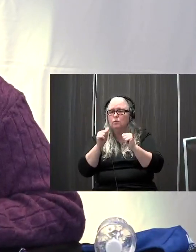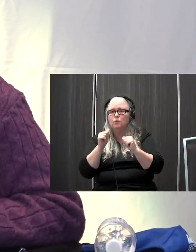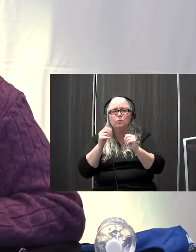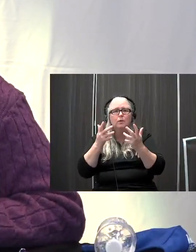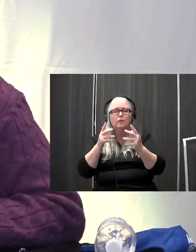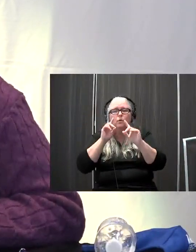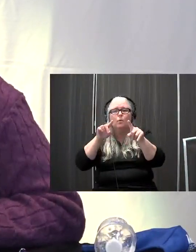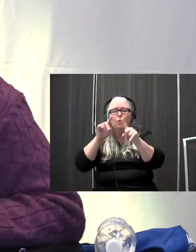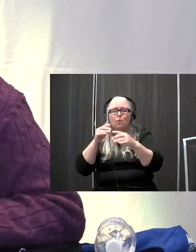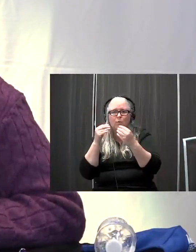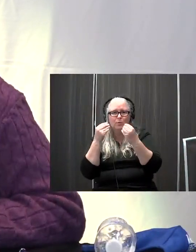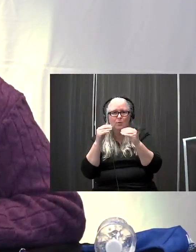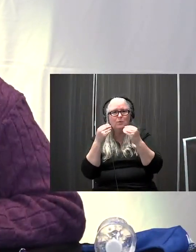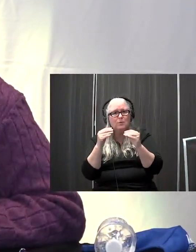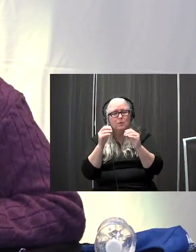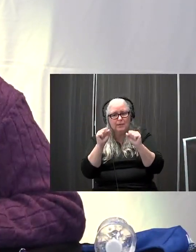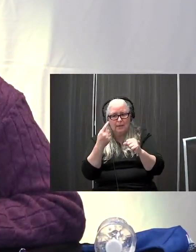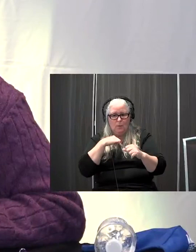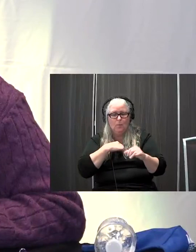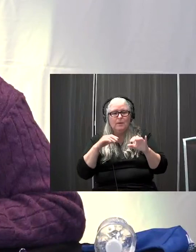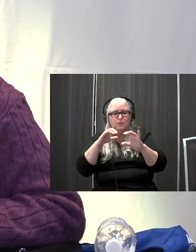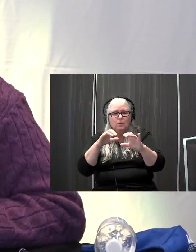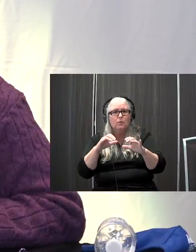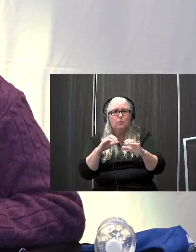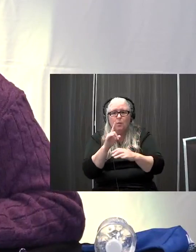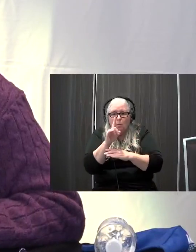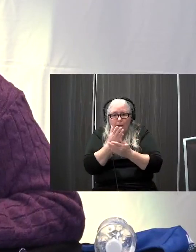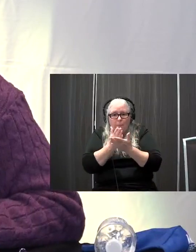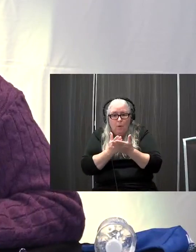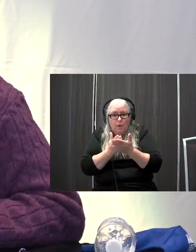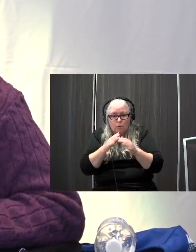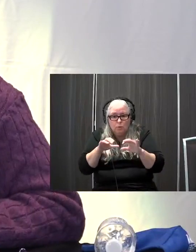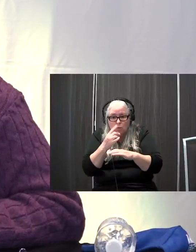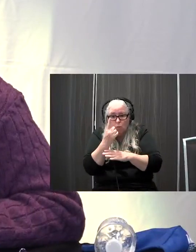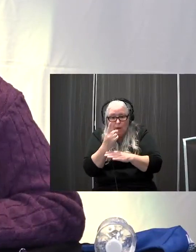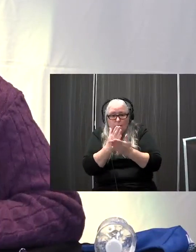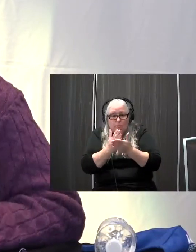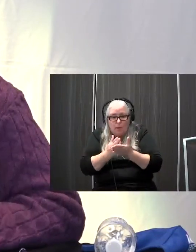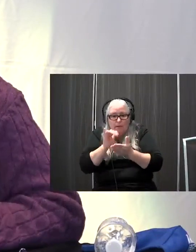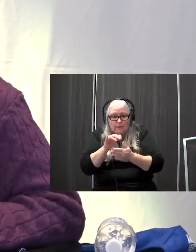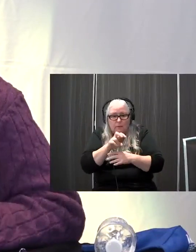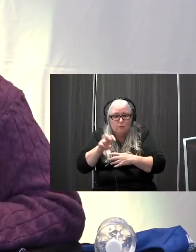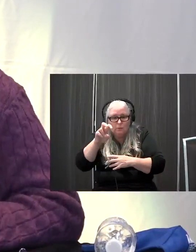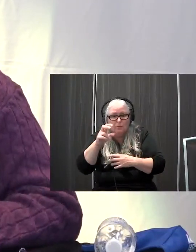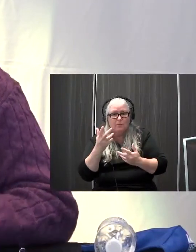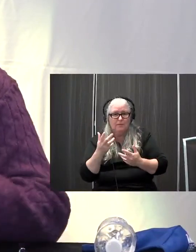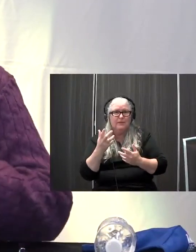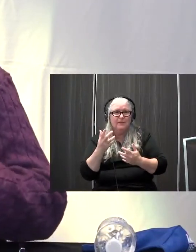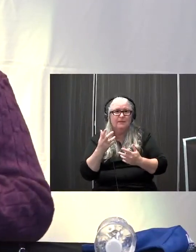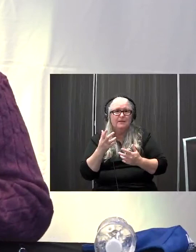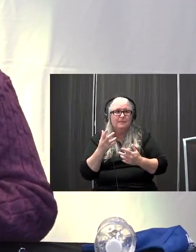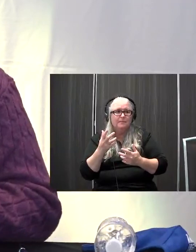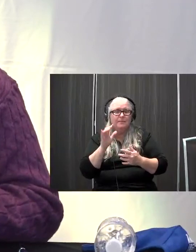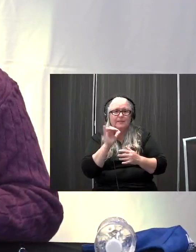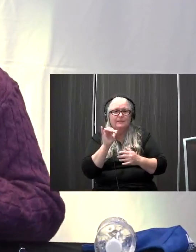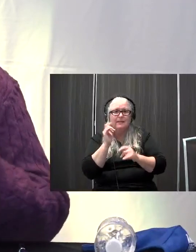we successfully do part of that trip, or we're getting one thing and we're out, and then you end on a success. It's kind of like the baseball or basketball